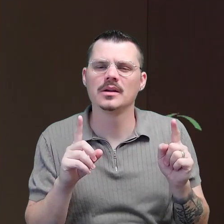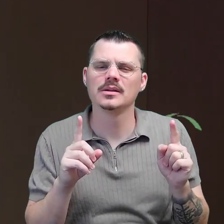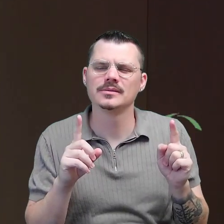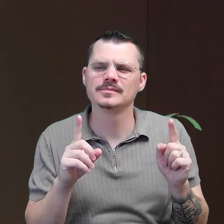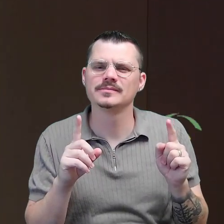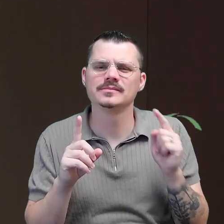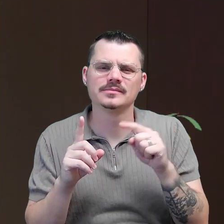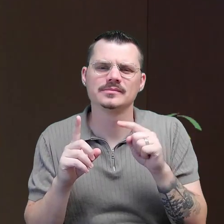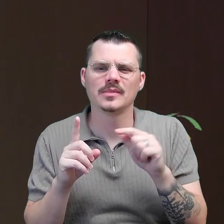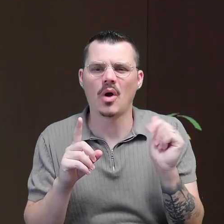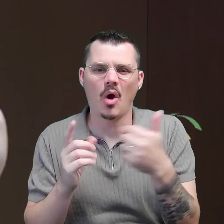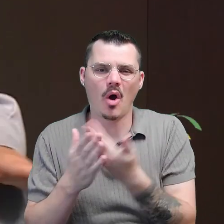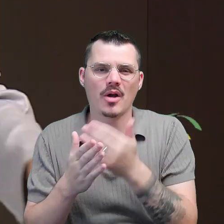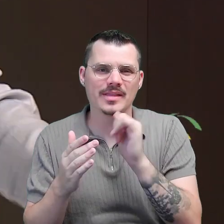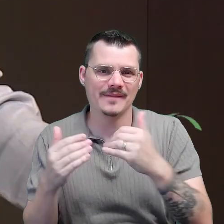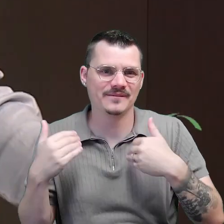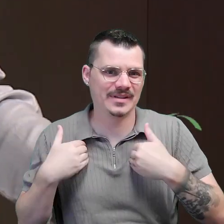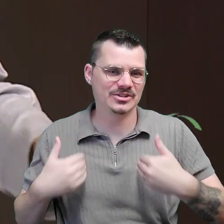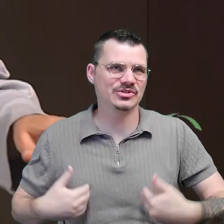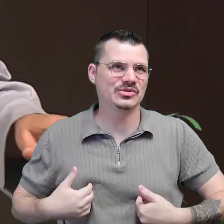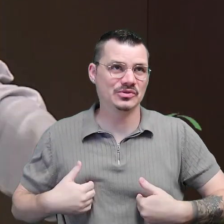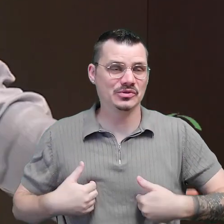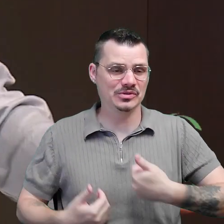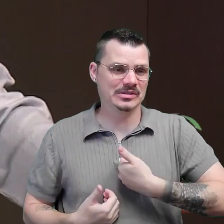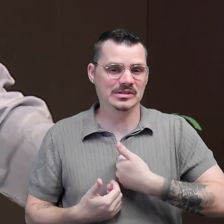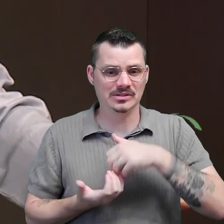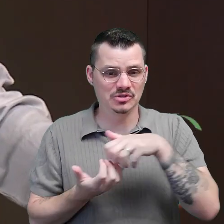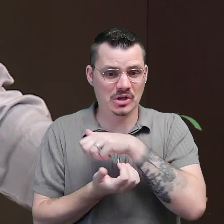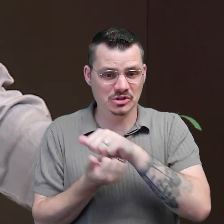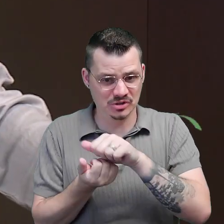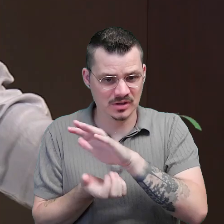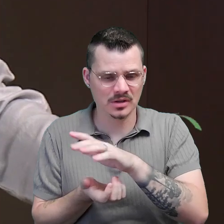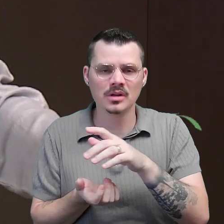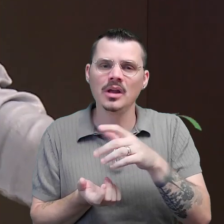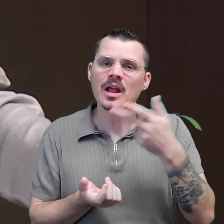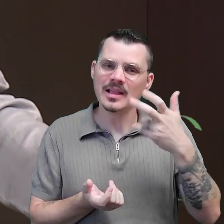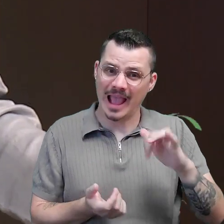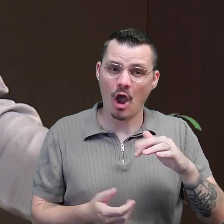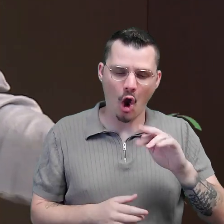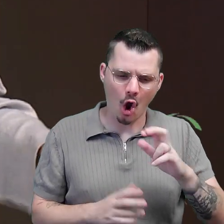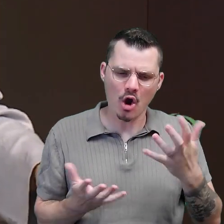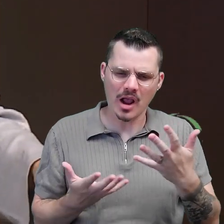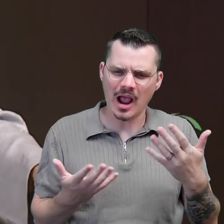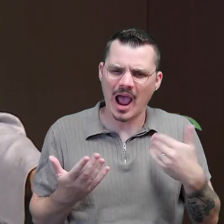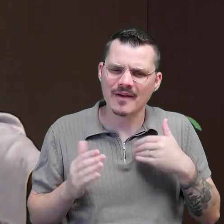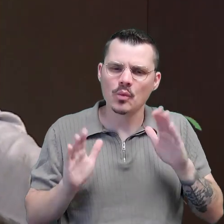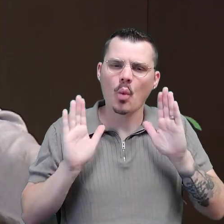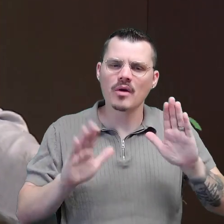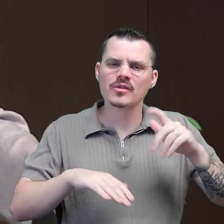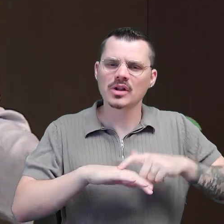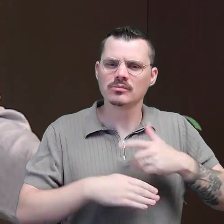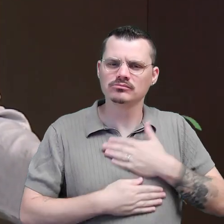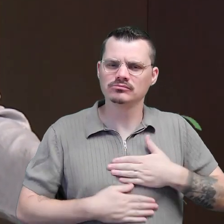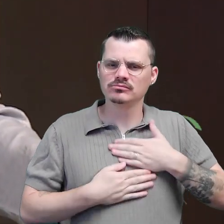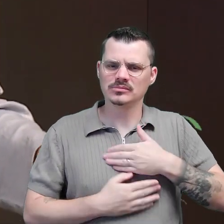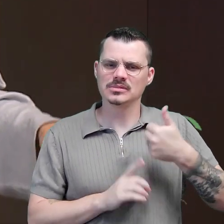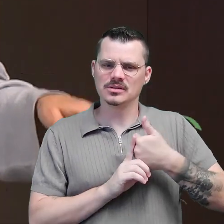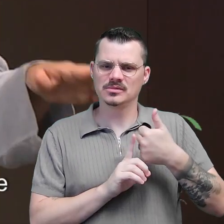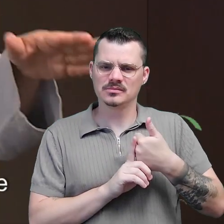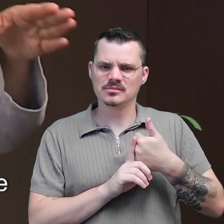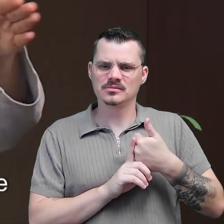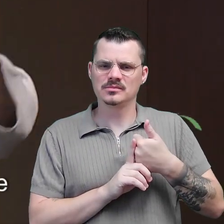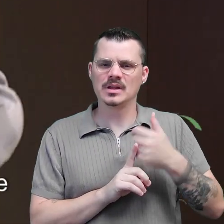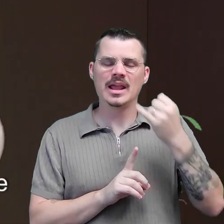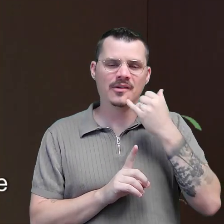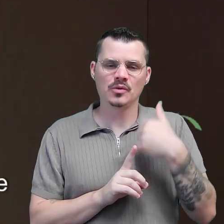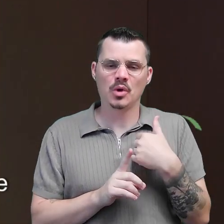are, all that physical destruction aside, they're having kind of a wonderful time.